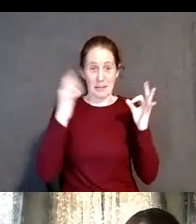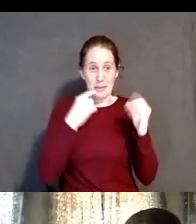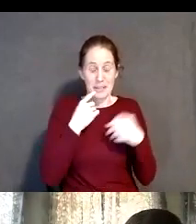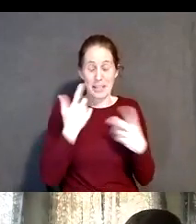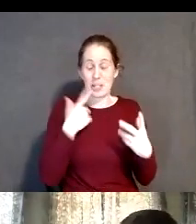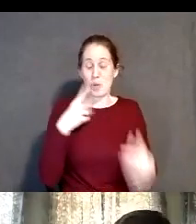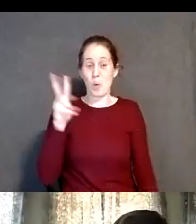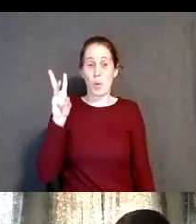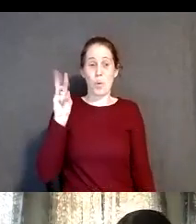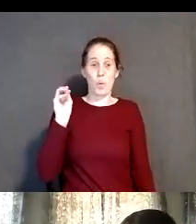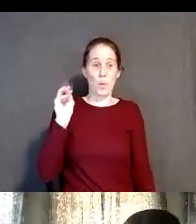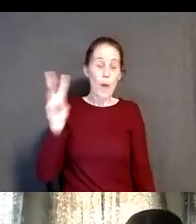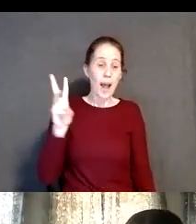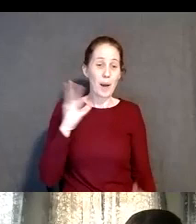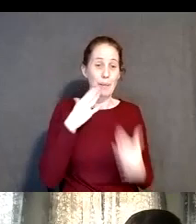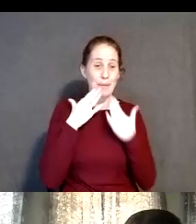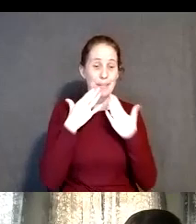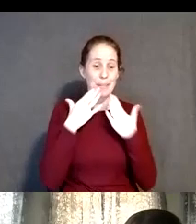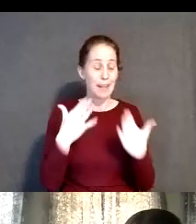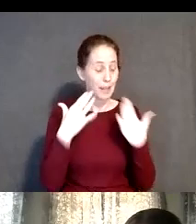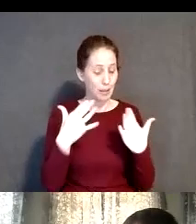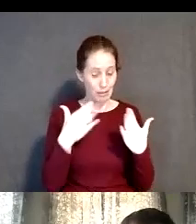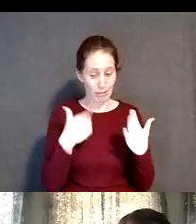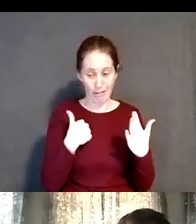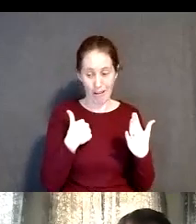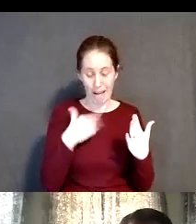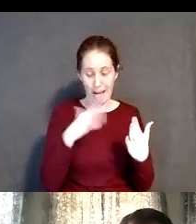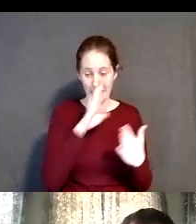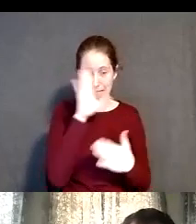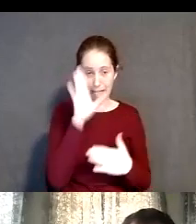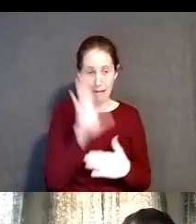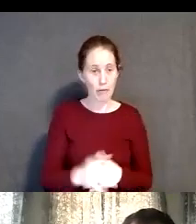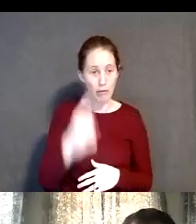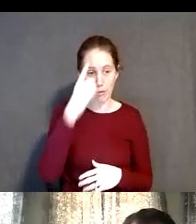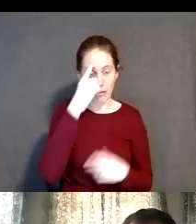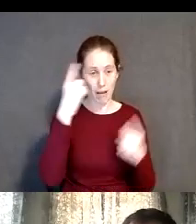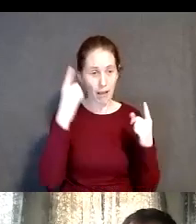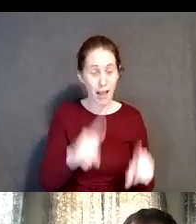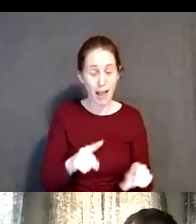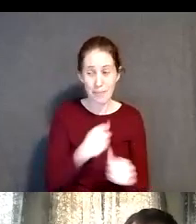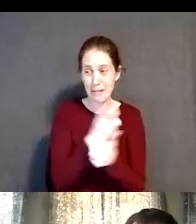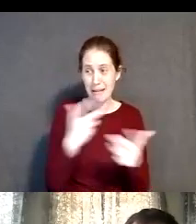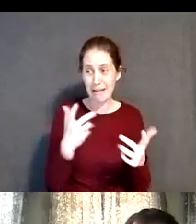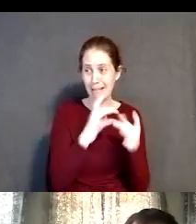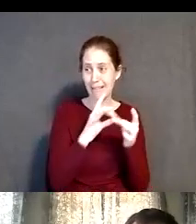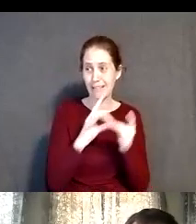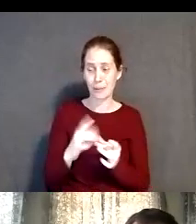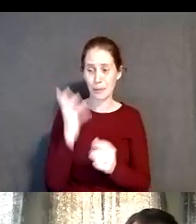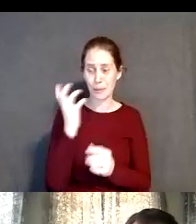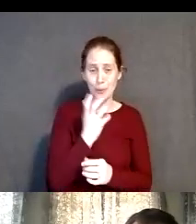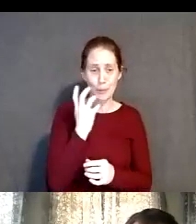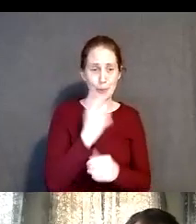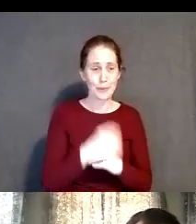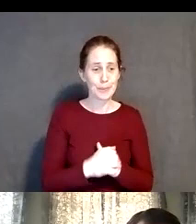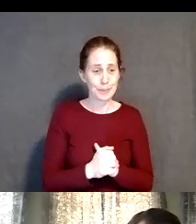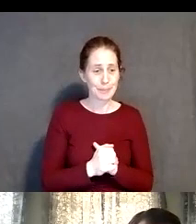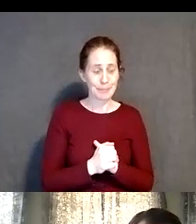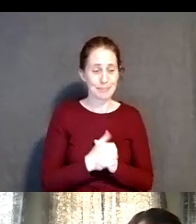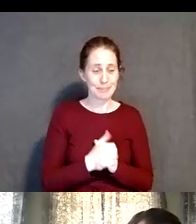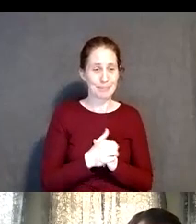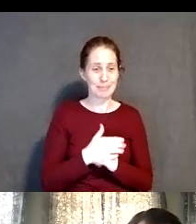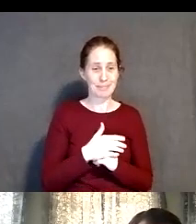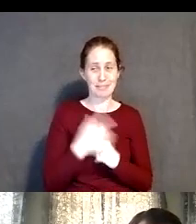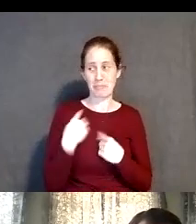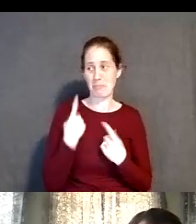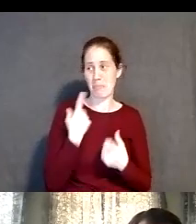wow, thank you. I never anticipated this or anything like this. during my